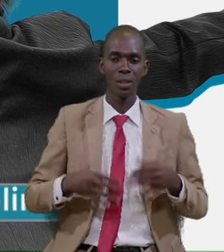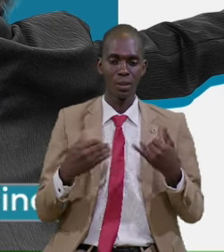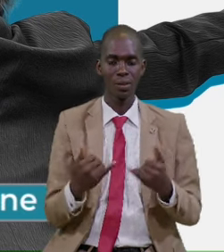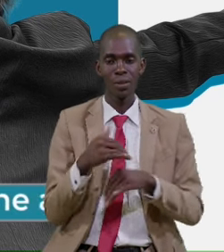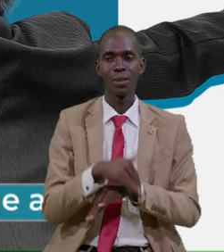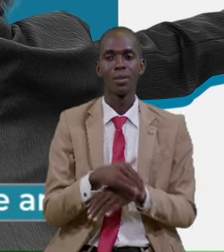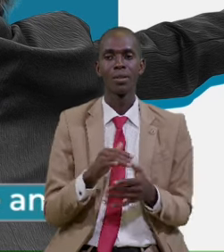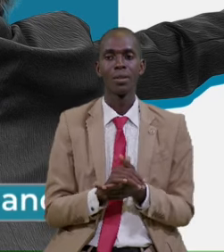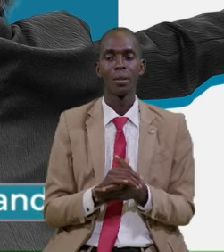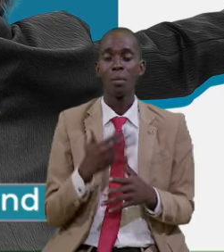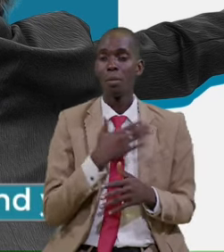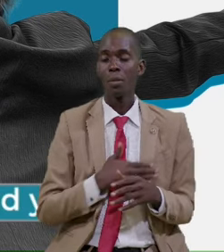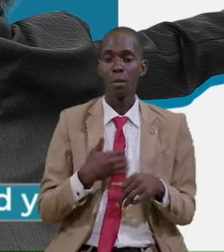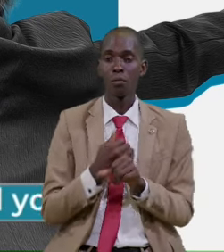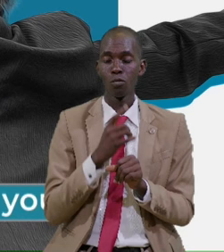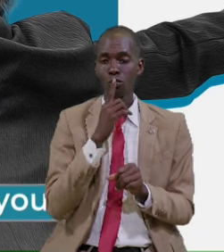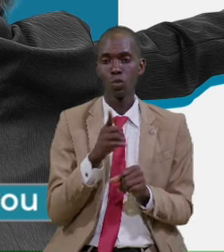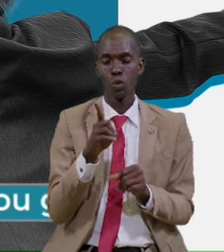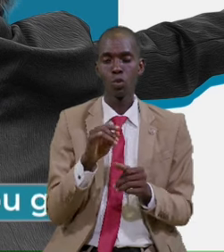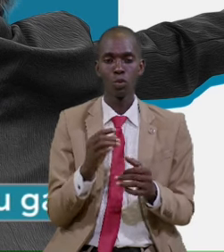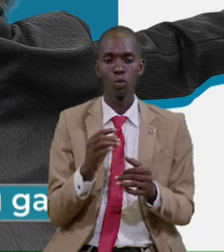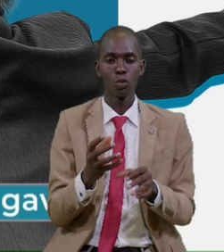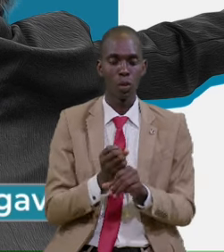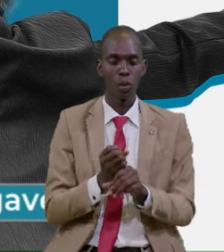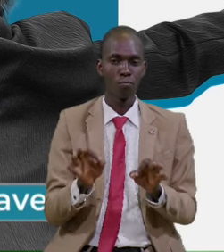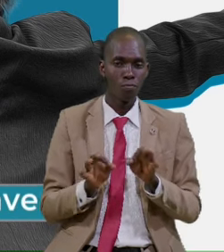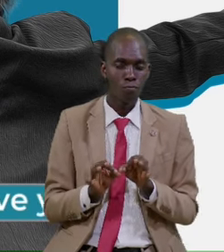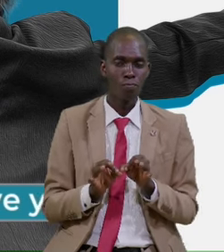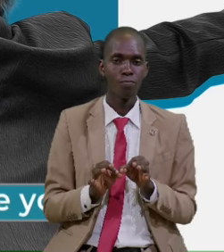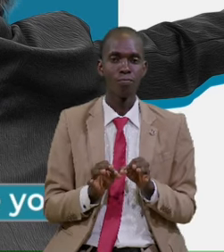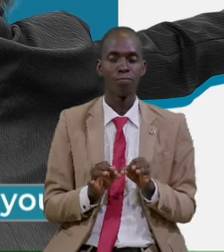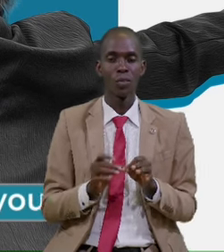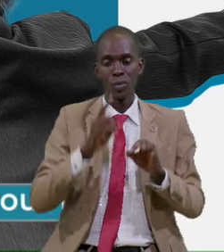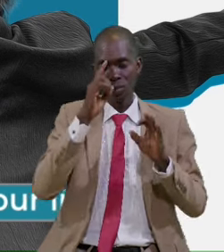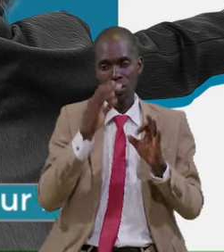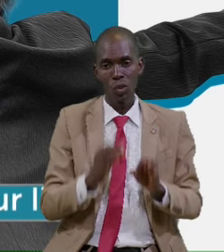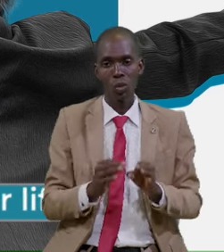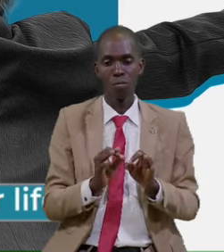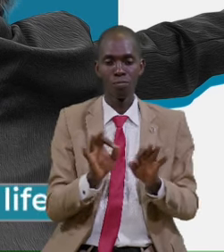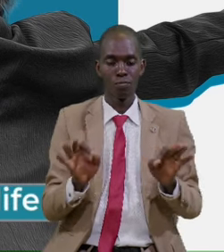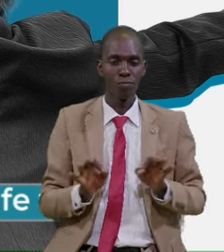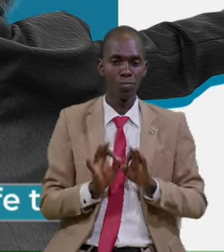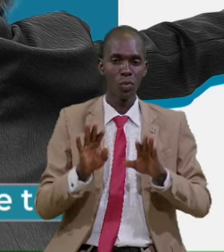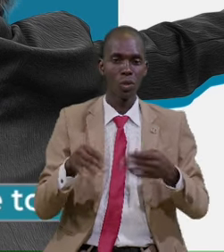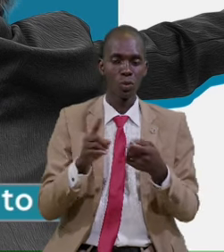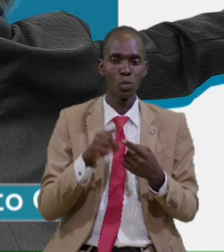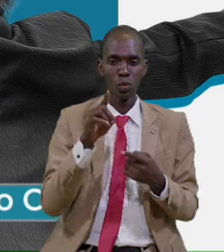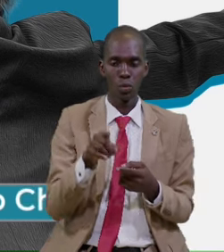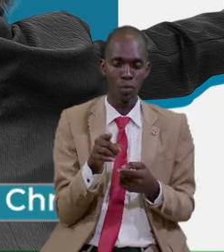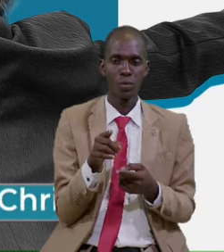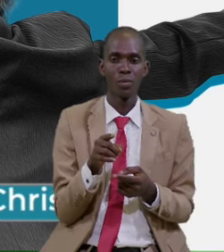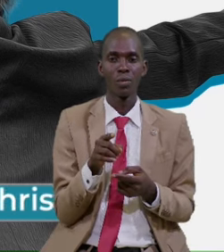Please ensure to complete the forms, decision slips given to you are fully.